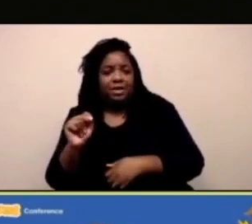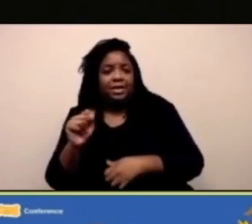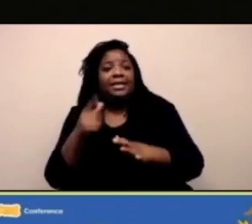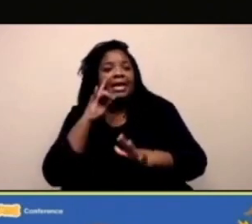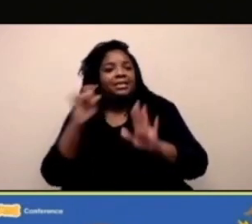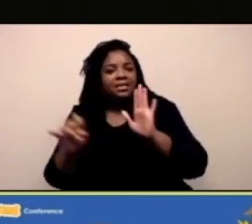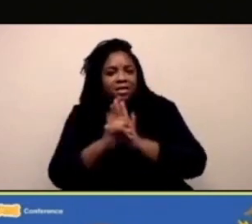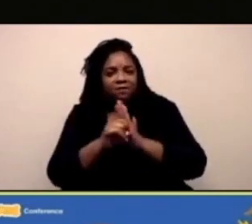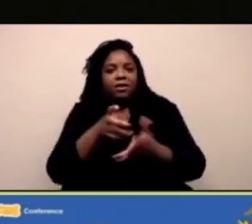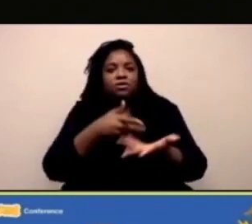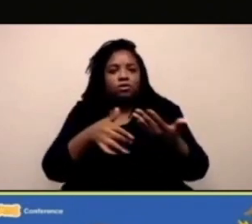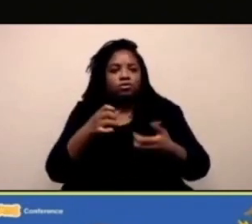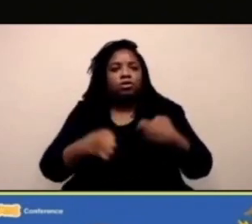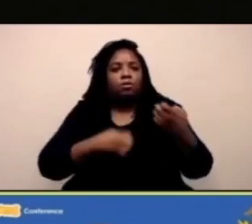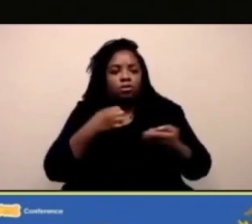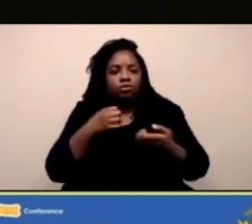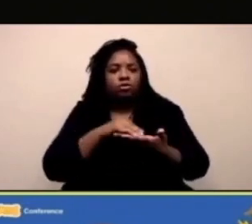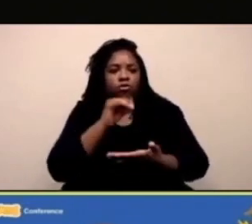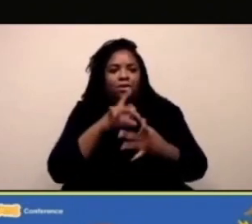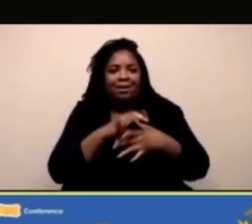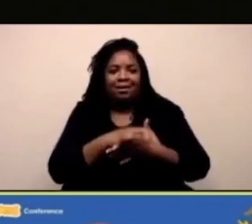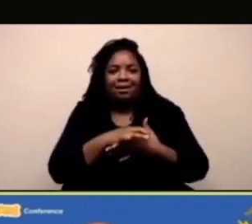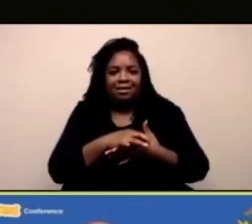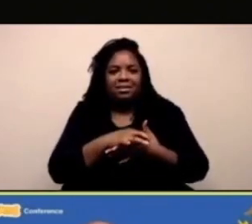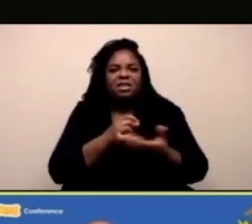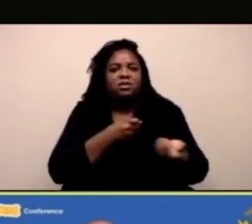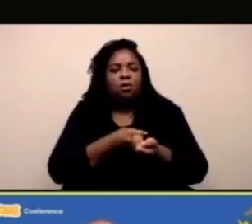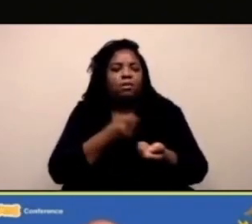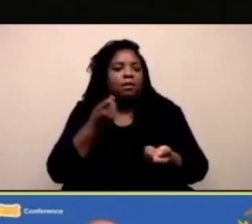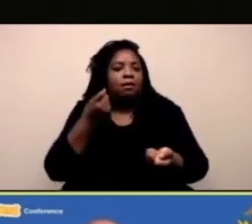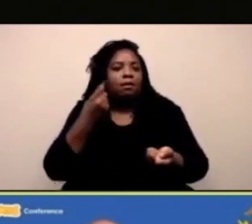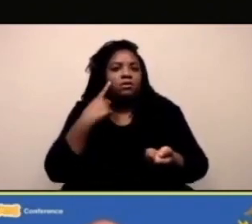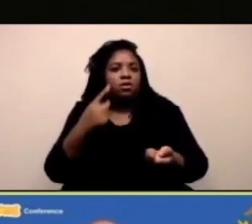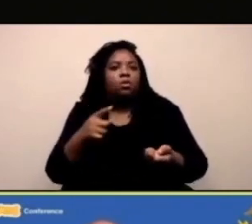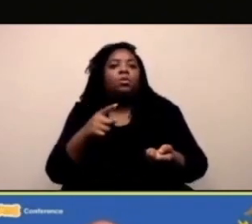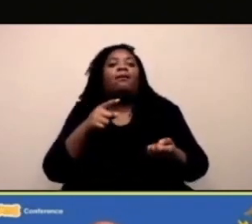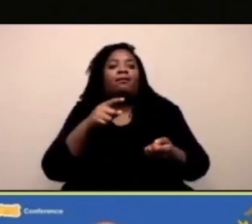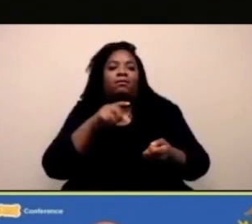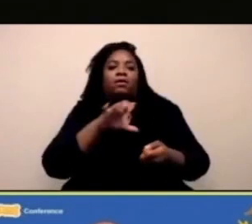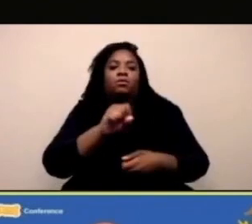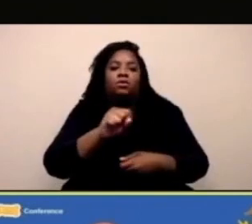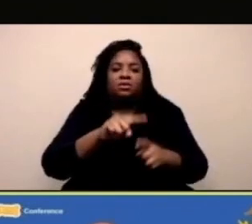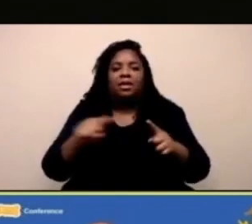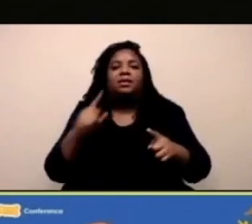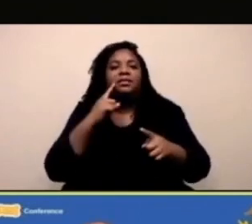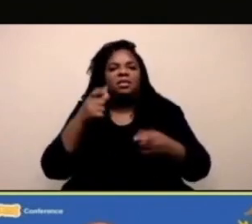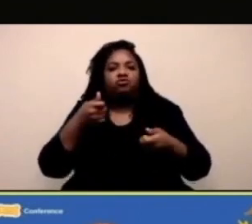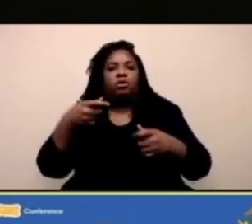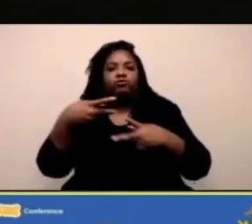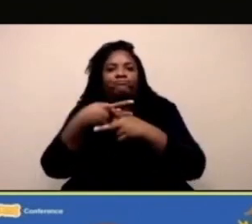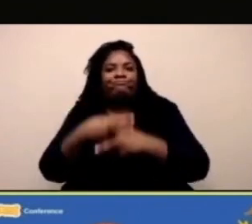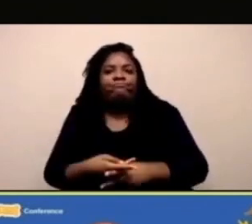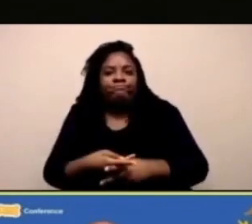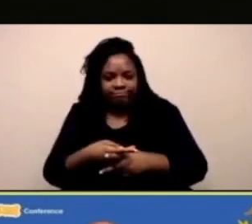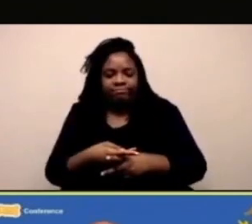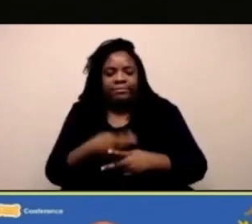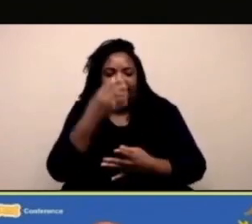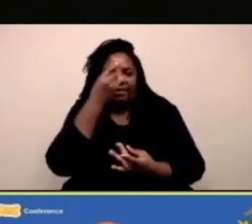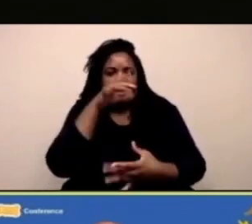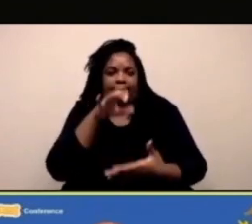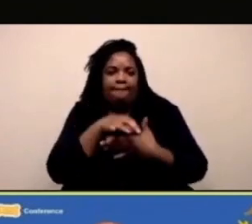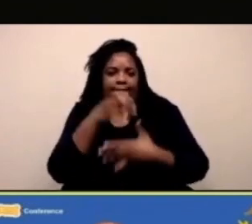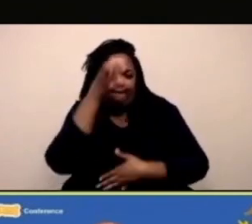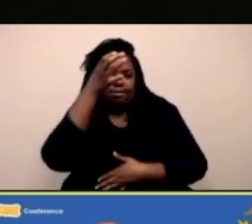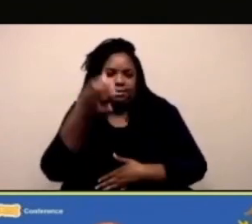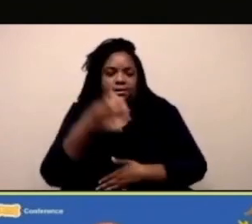learning content activities that support the understanding of computer science and computational thinking. And what that means is, in the last